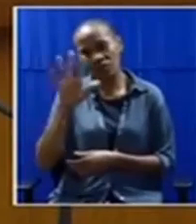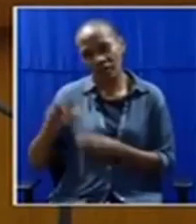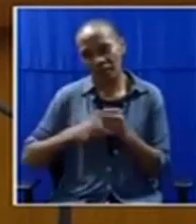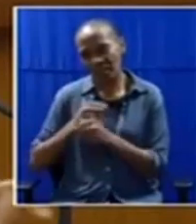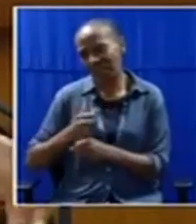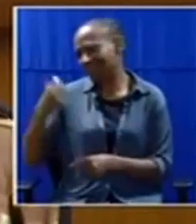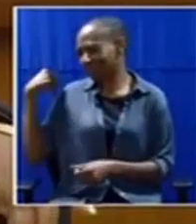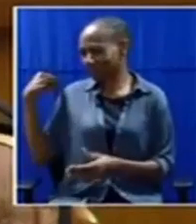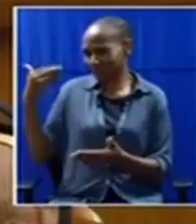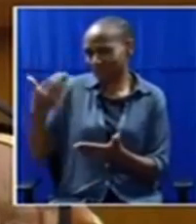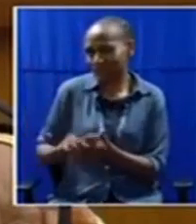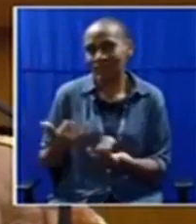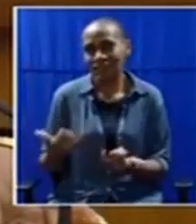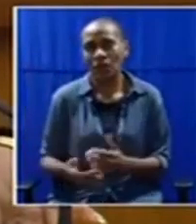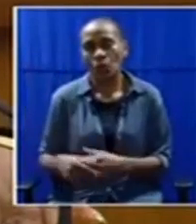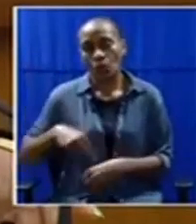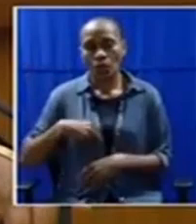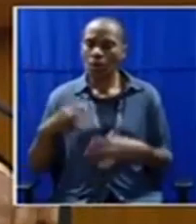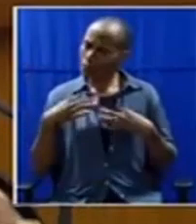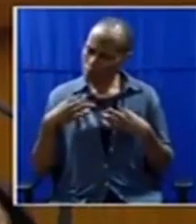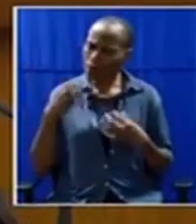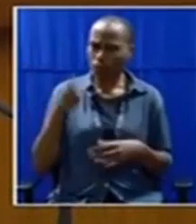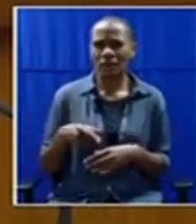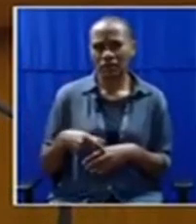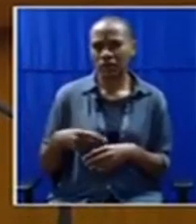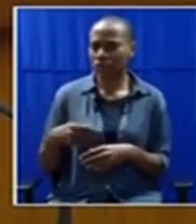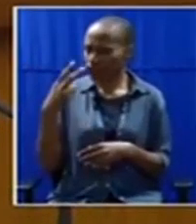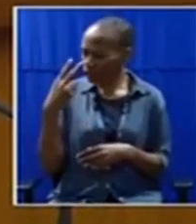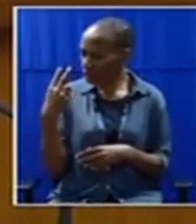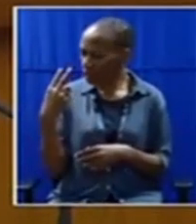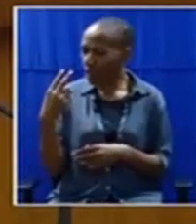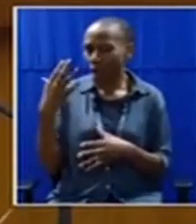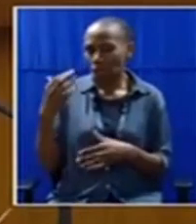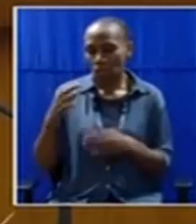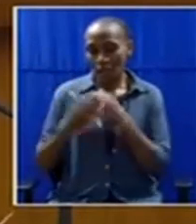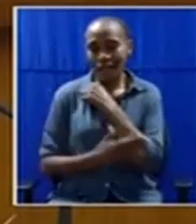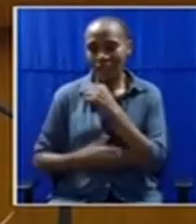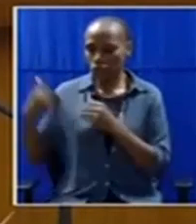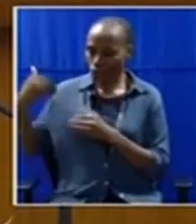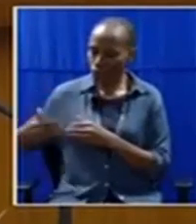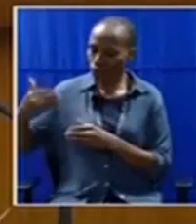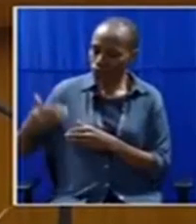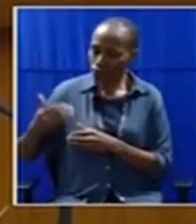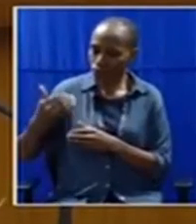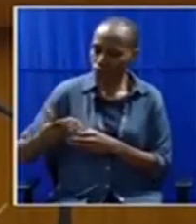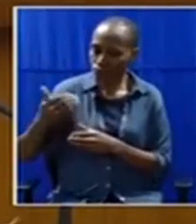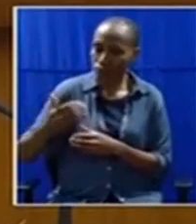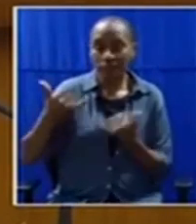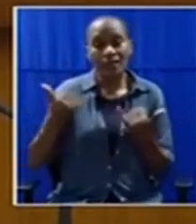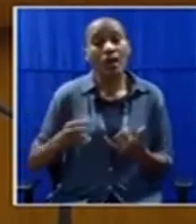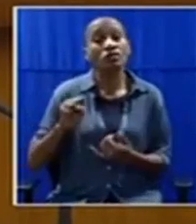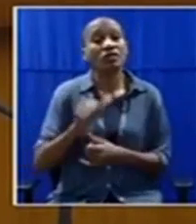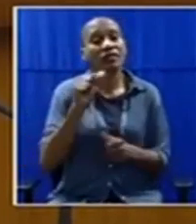into account, we must be proud of the road we have traveled as a country. Today, South Africa is indeed a better